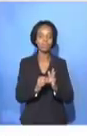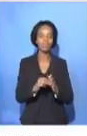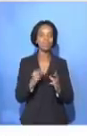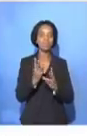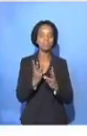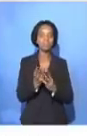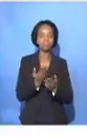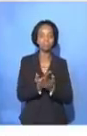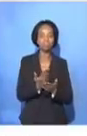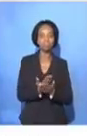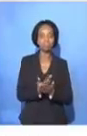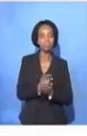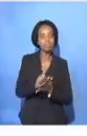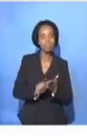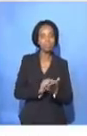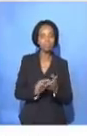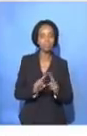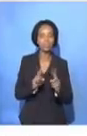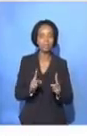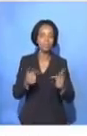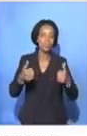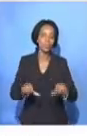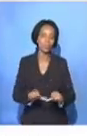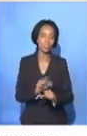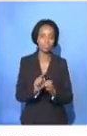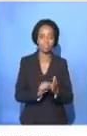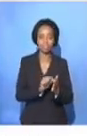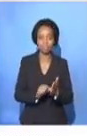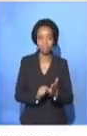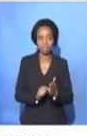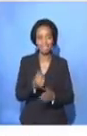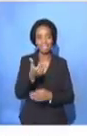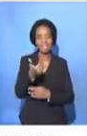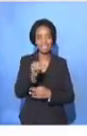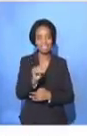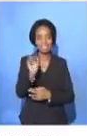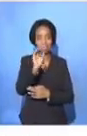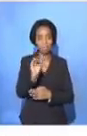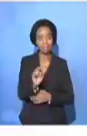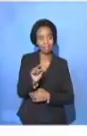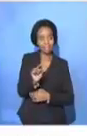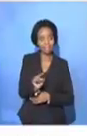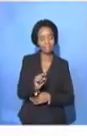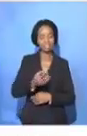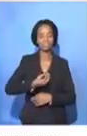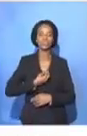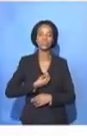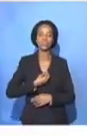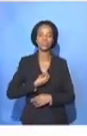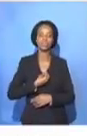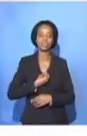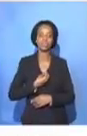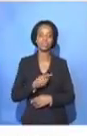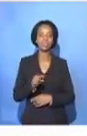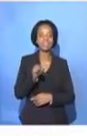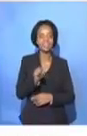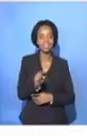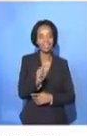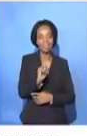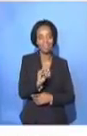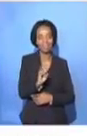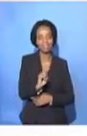and of these, 60% are youth. This is despite the fact that the